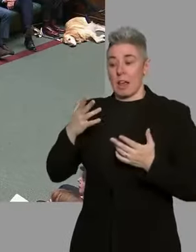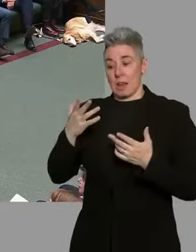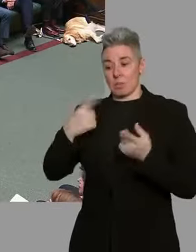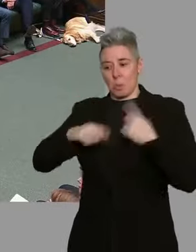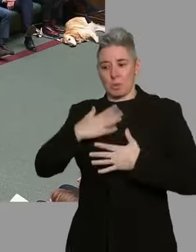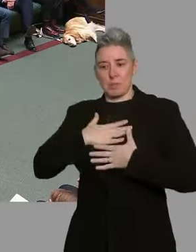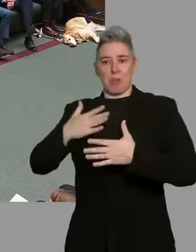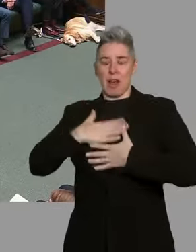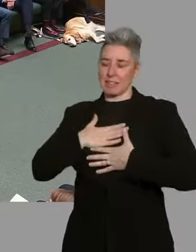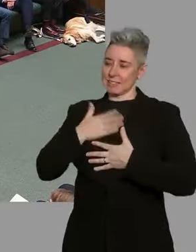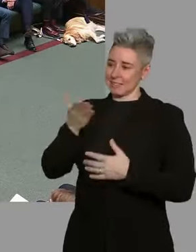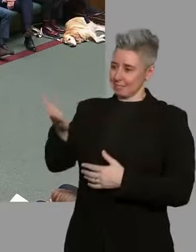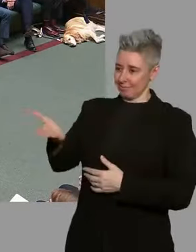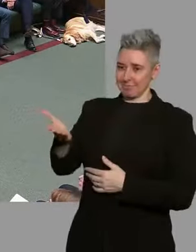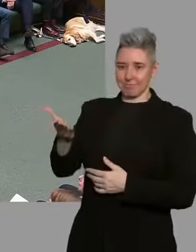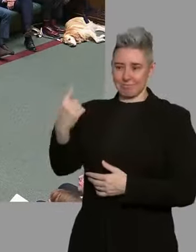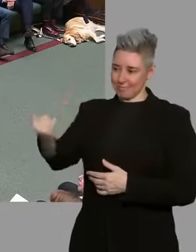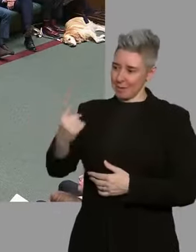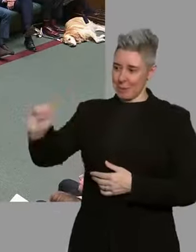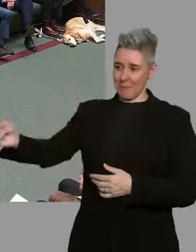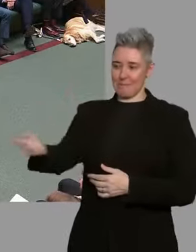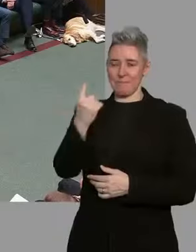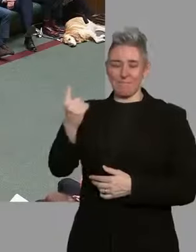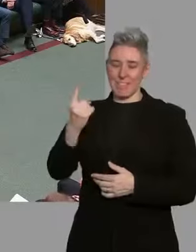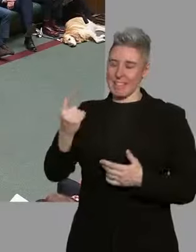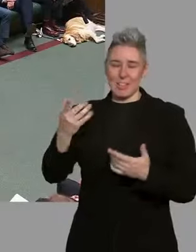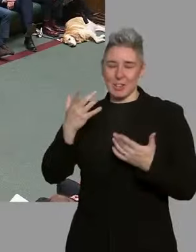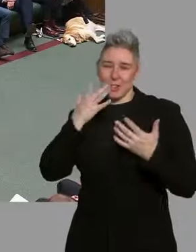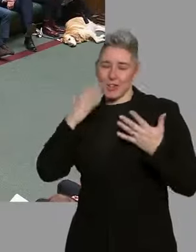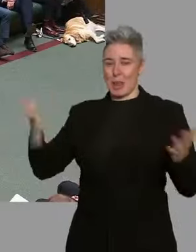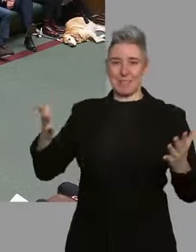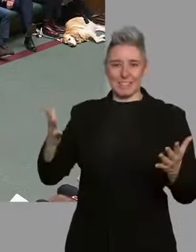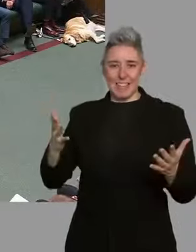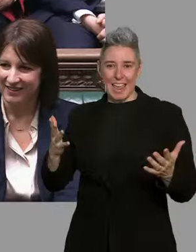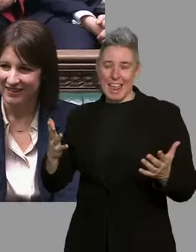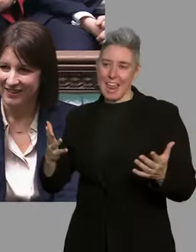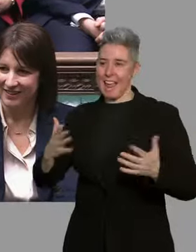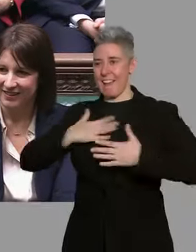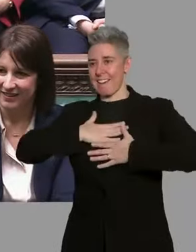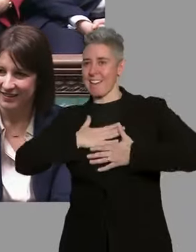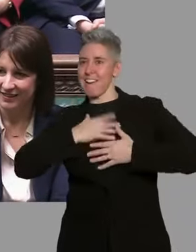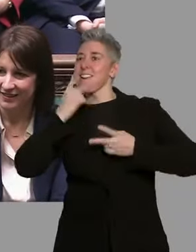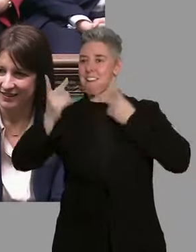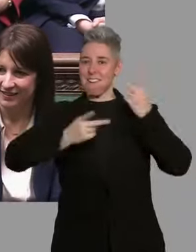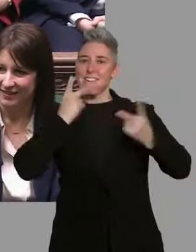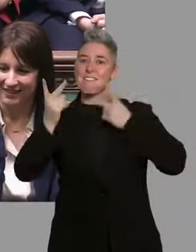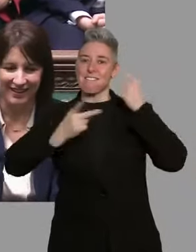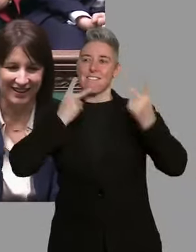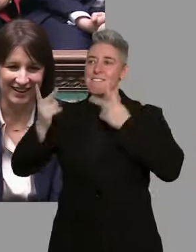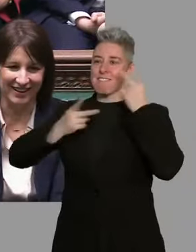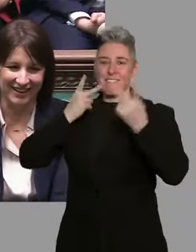shamelessly plugging his song. We have strict rules about antisocial behaviour, but